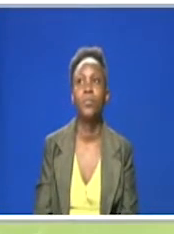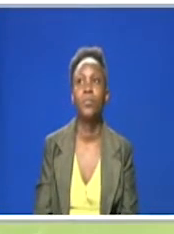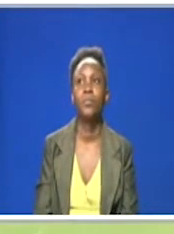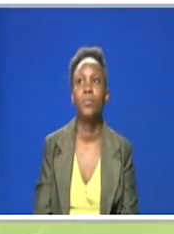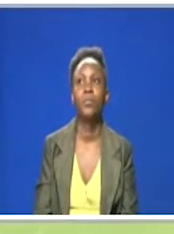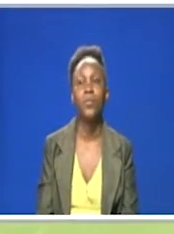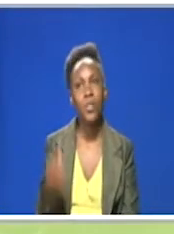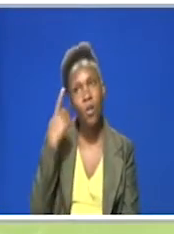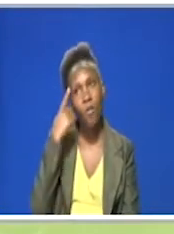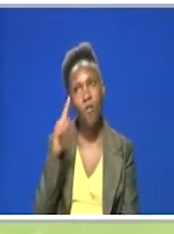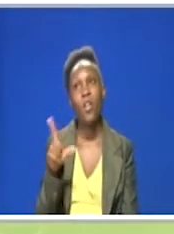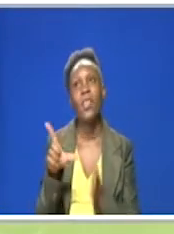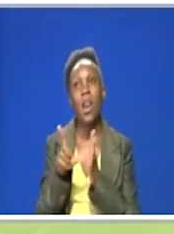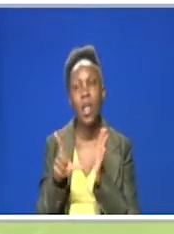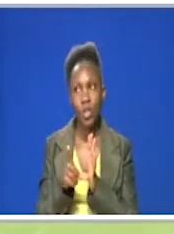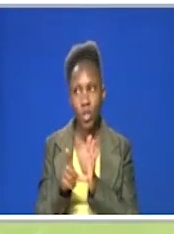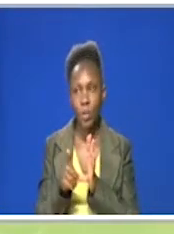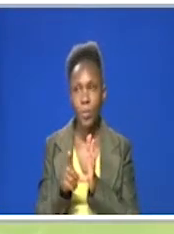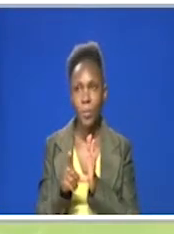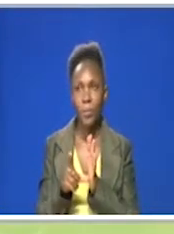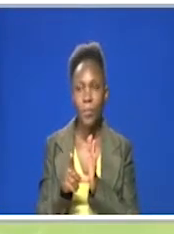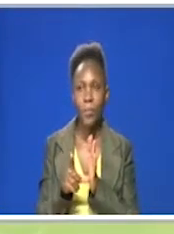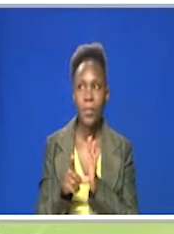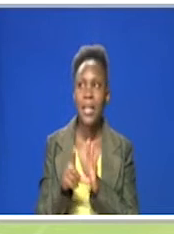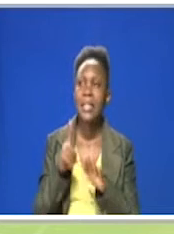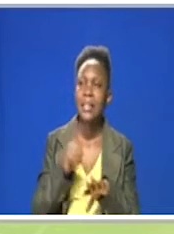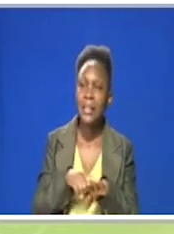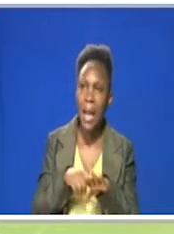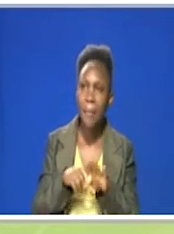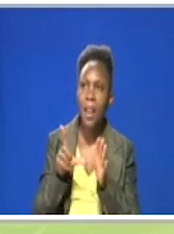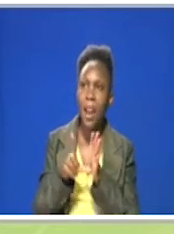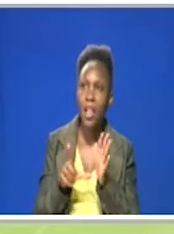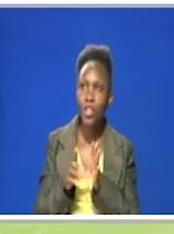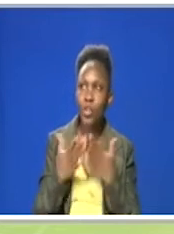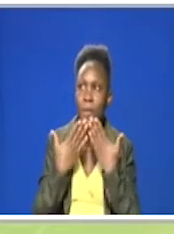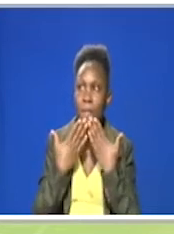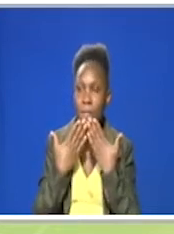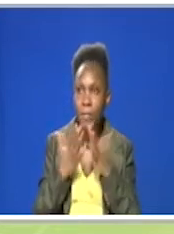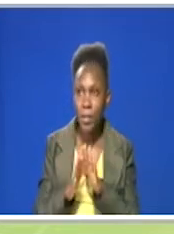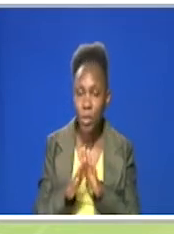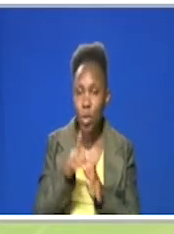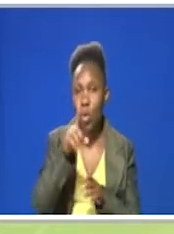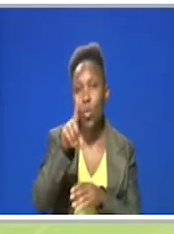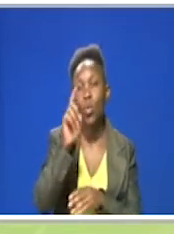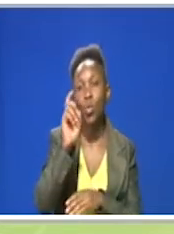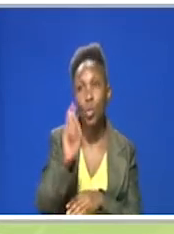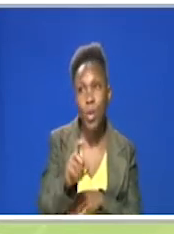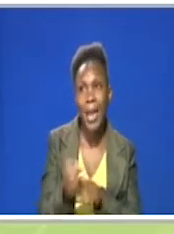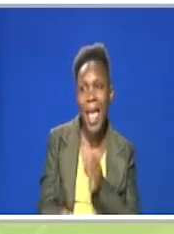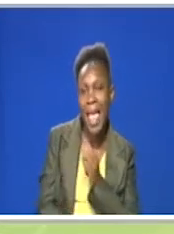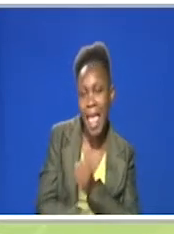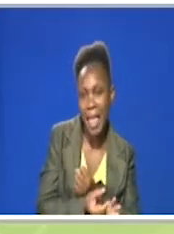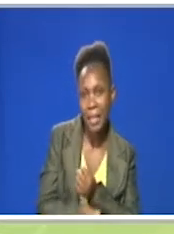for our lesson today. So by the end of the lesson, learner, you should be able to